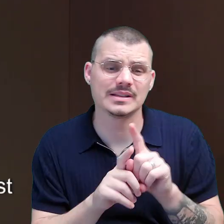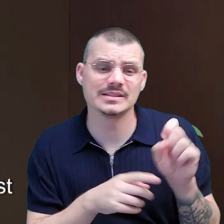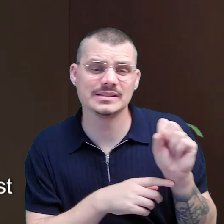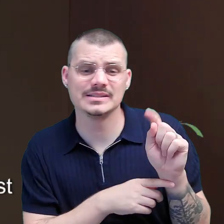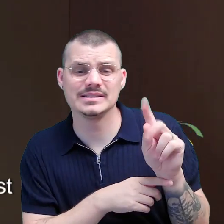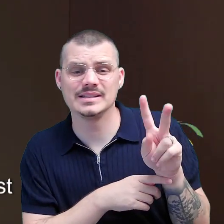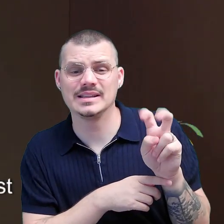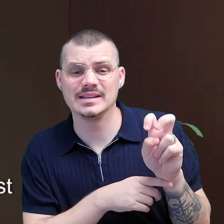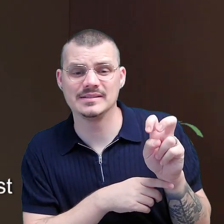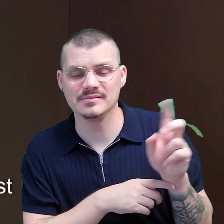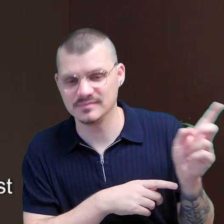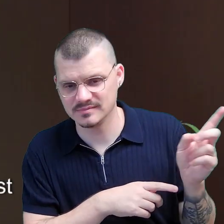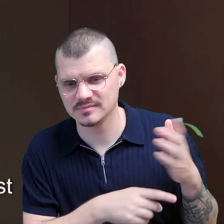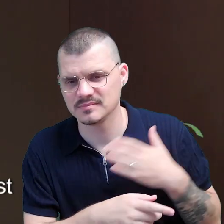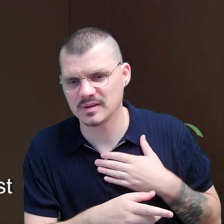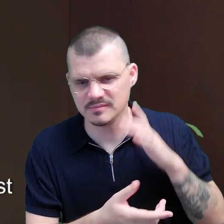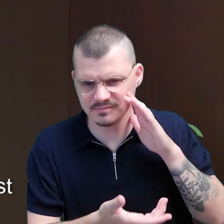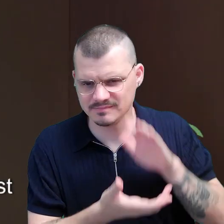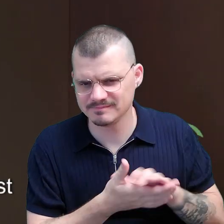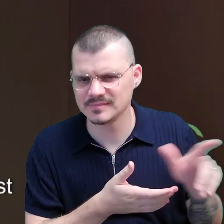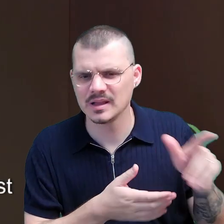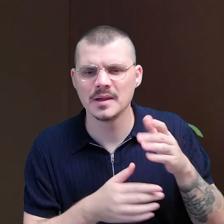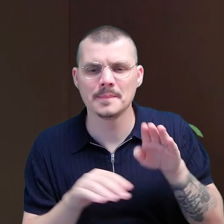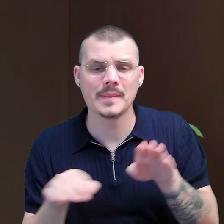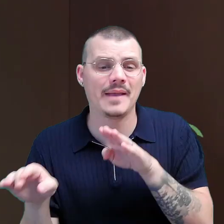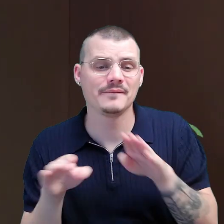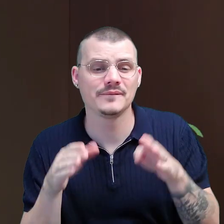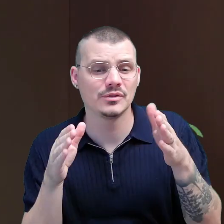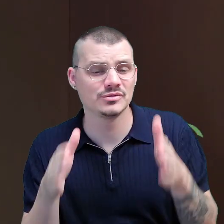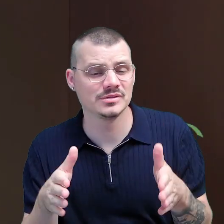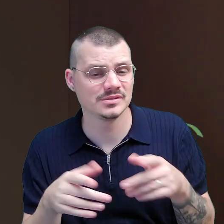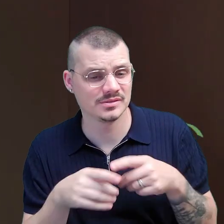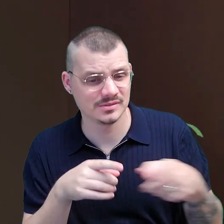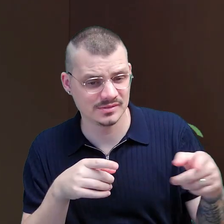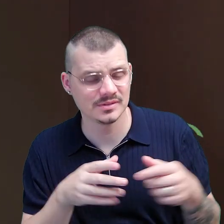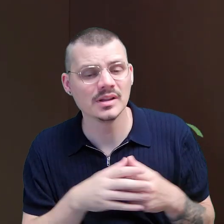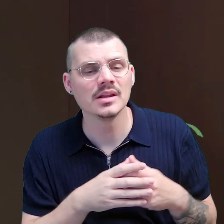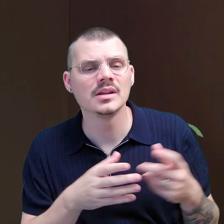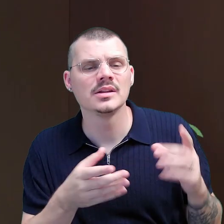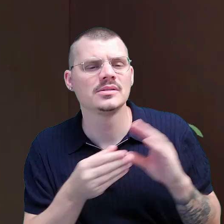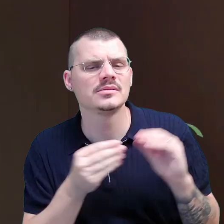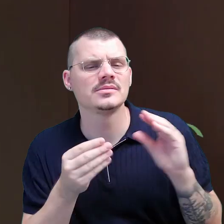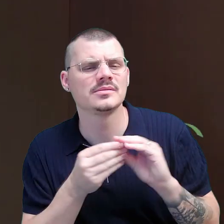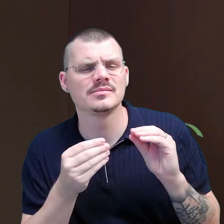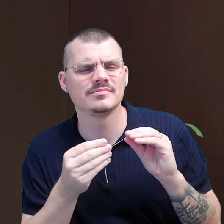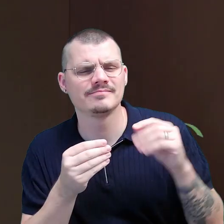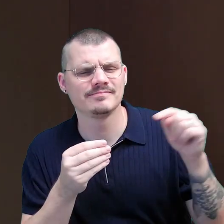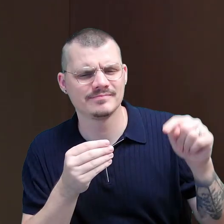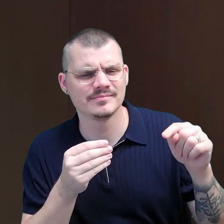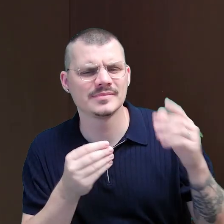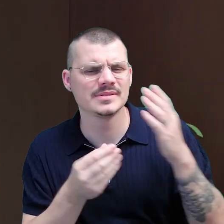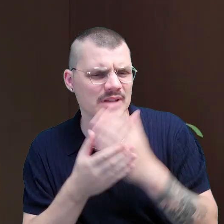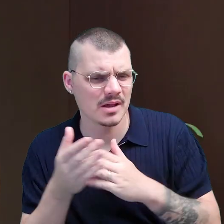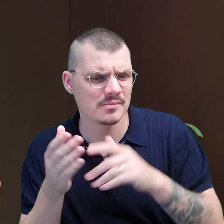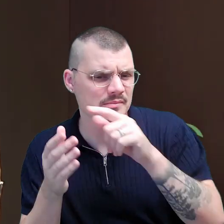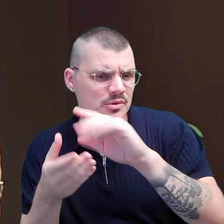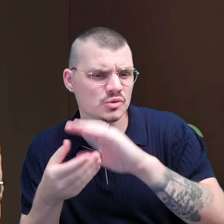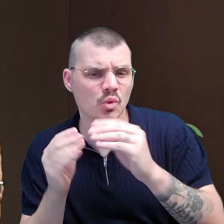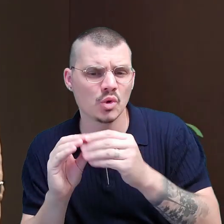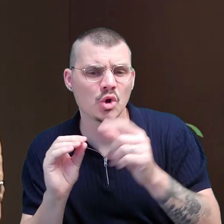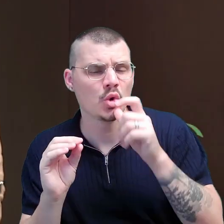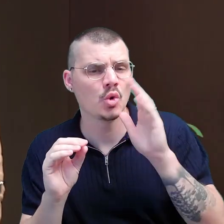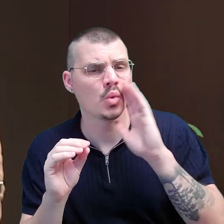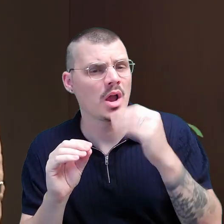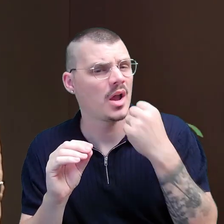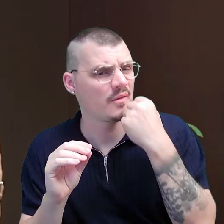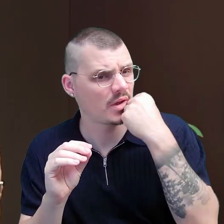Steve, my much better half, the behaviorist, talks about stories of people that would jam